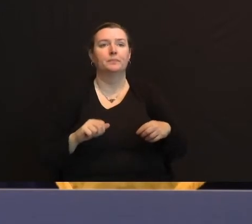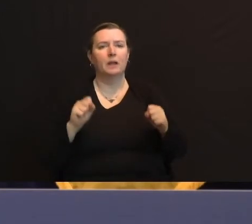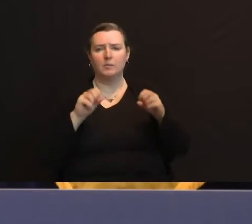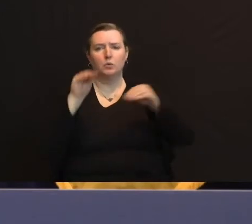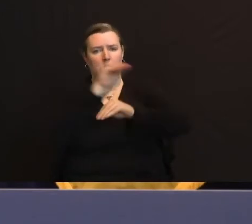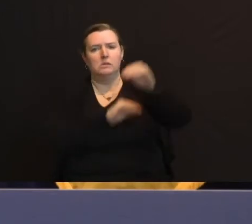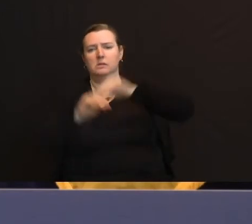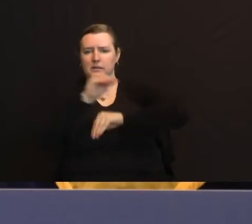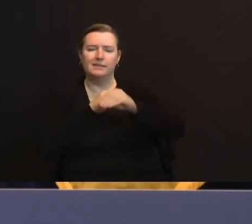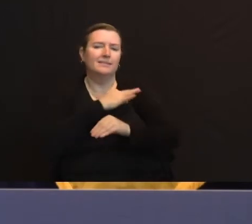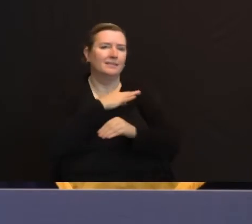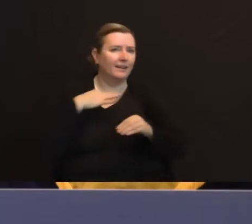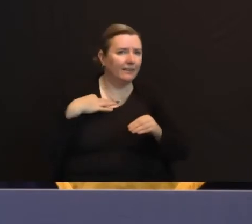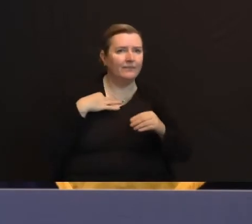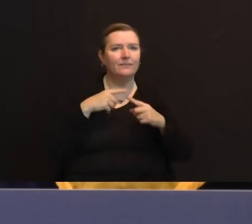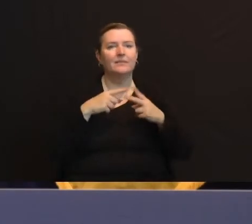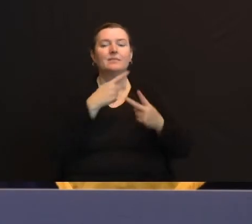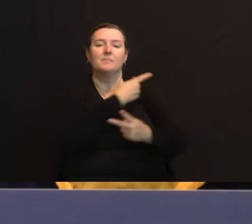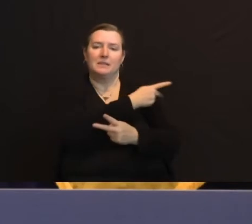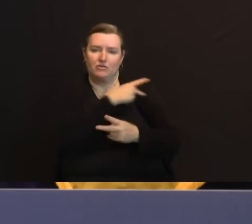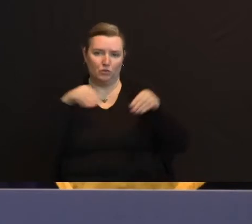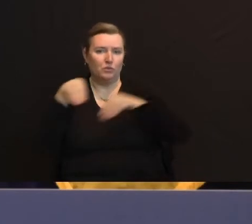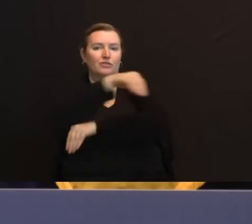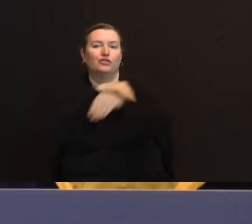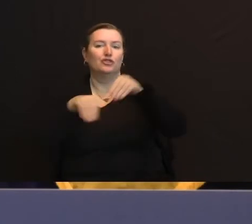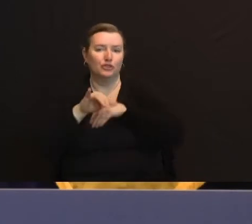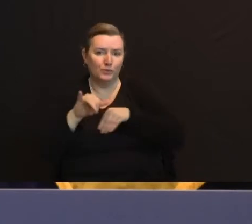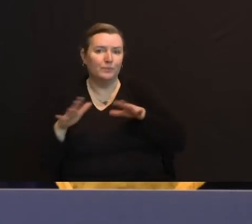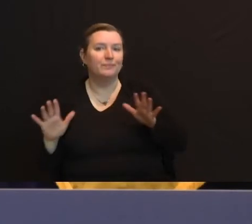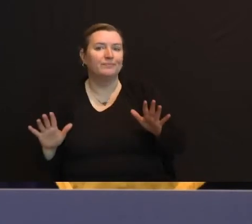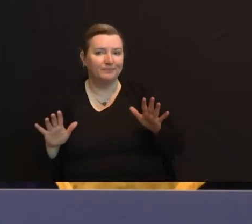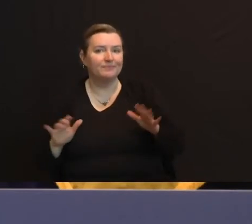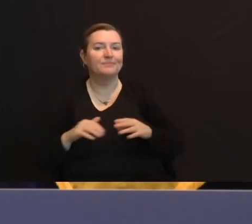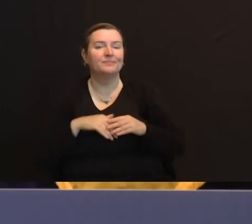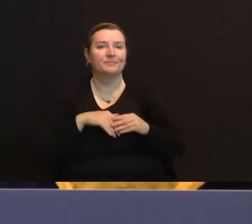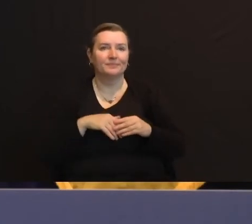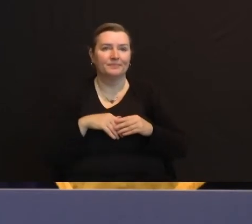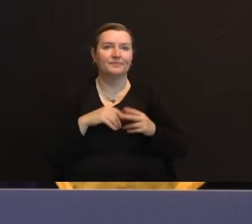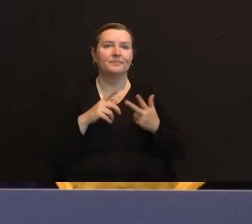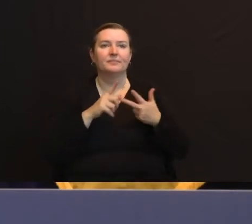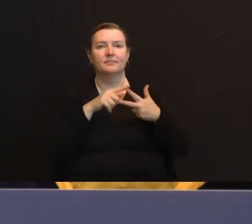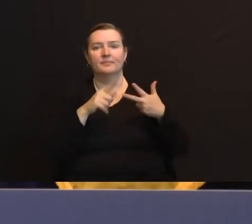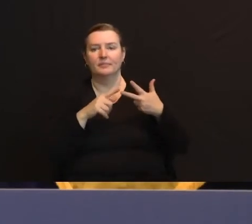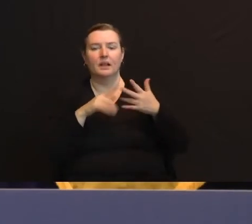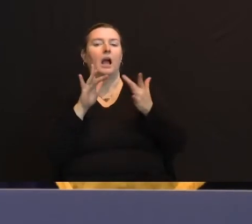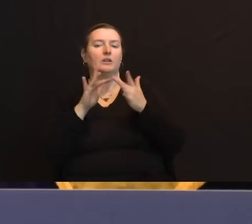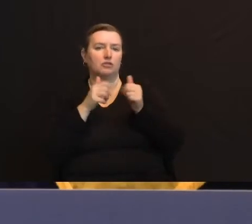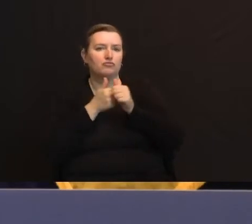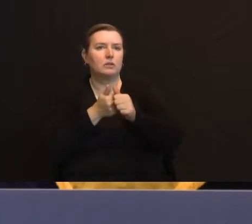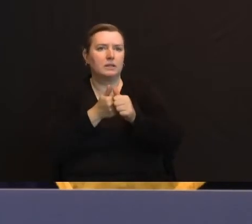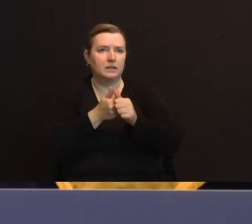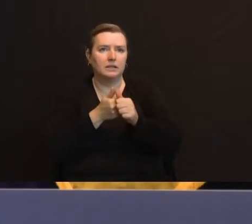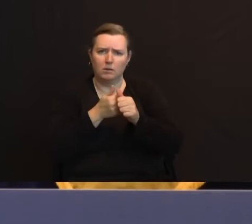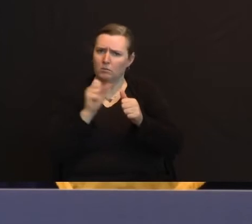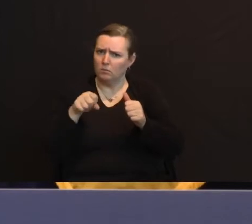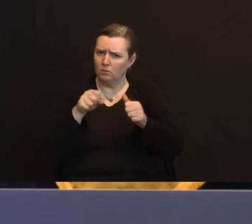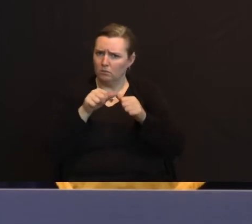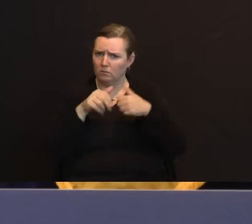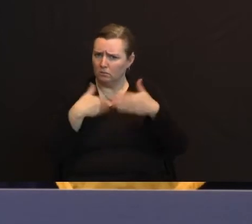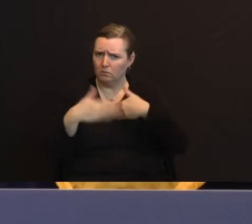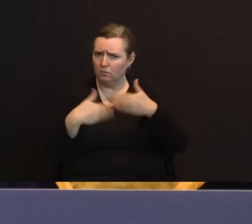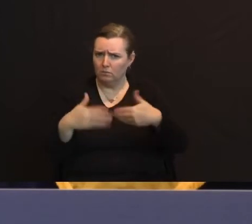necessary. But I think you asked about contact tracing. The answer is yes. I don't have any color on the specifics of it unless you do, Tina, but the answer is yes. There's no reason